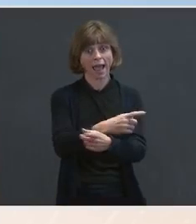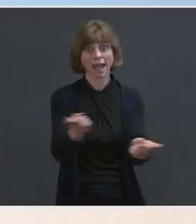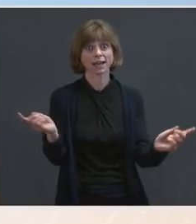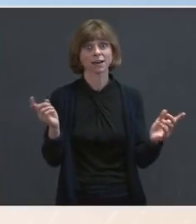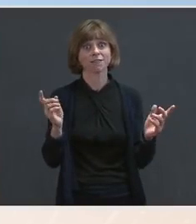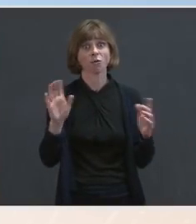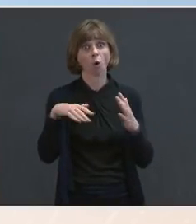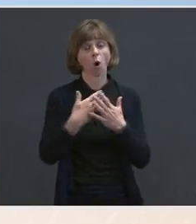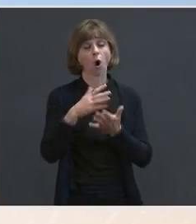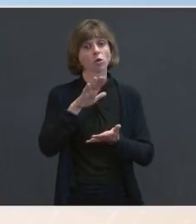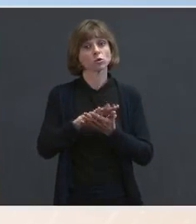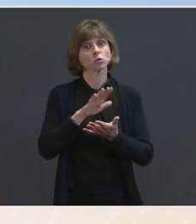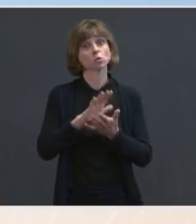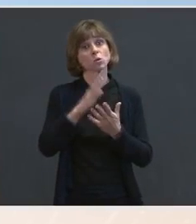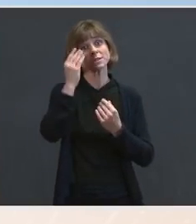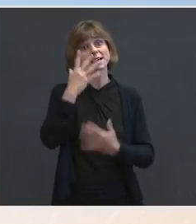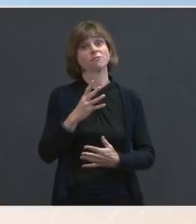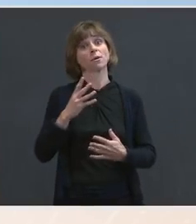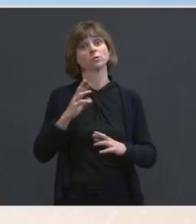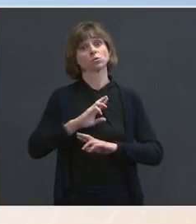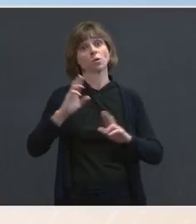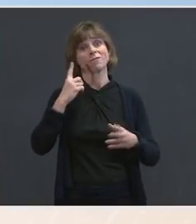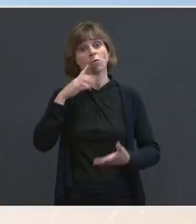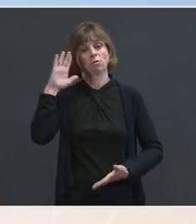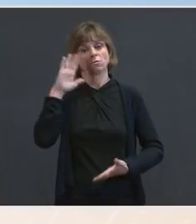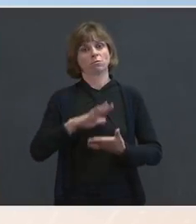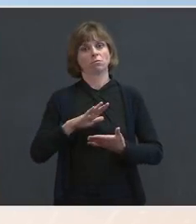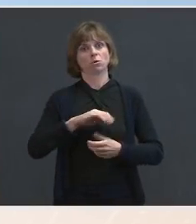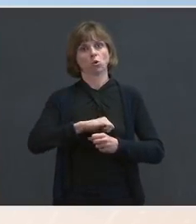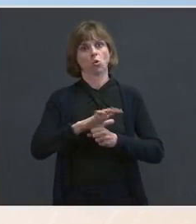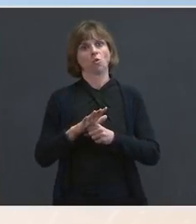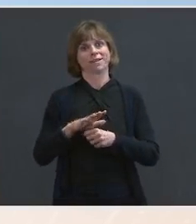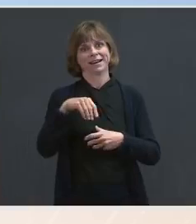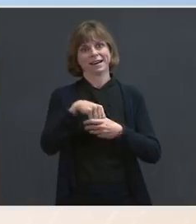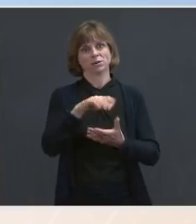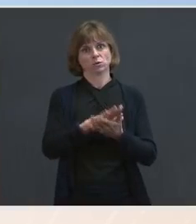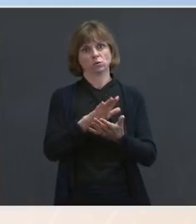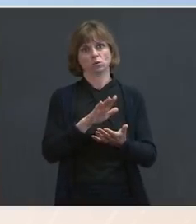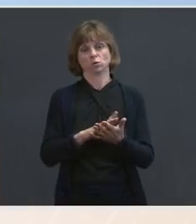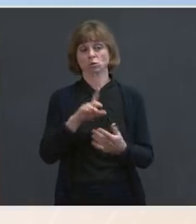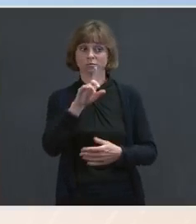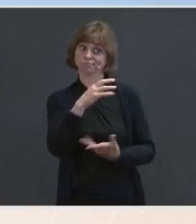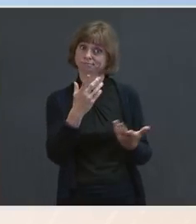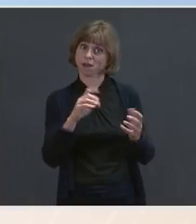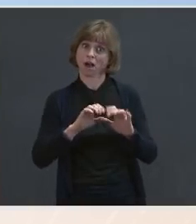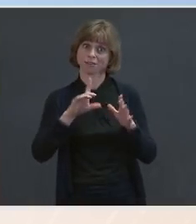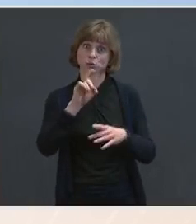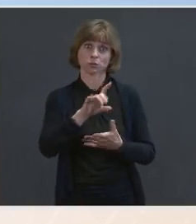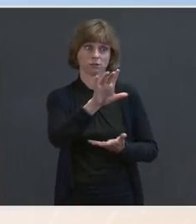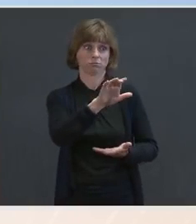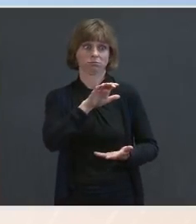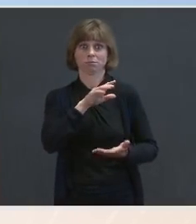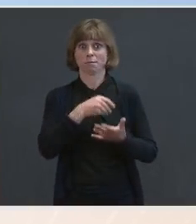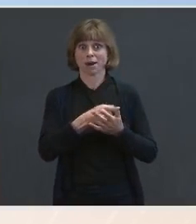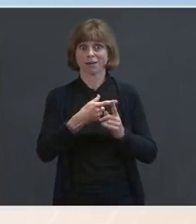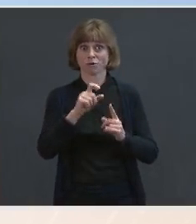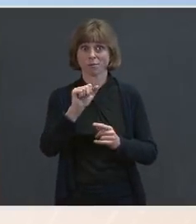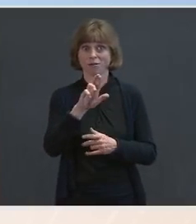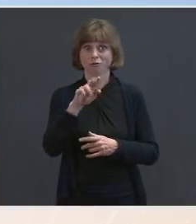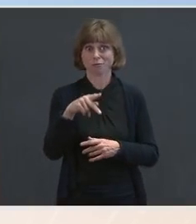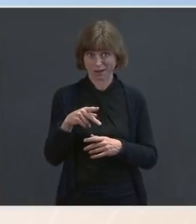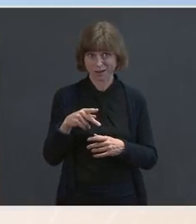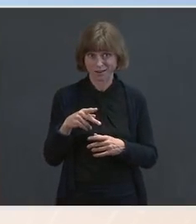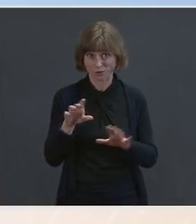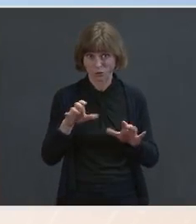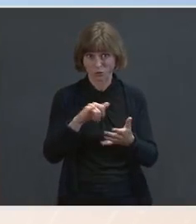the mitigation steps. Obviously, we need the money from the American Rescue Plan to get that done in certain communities, but our